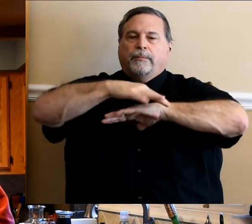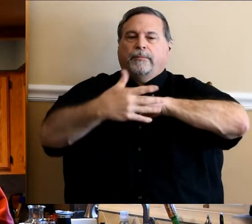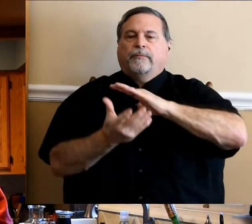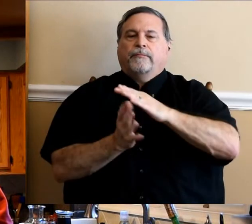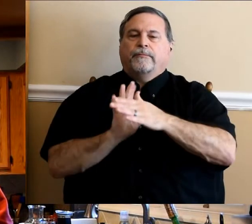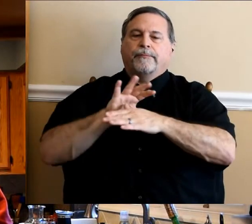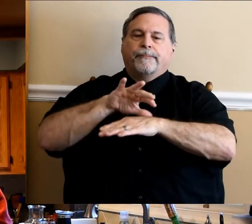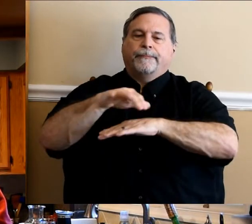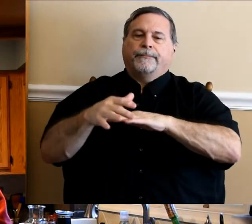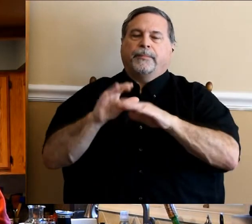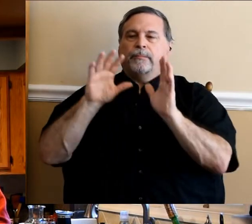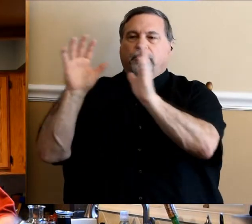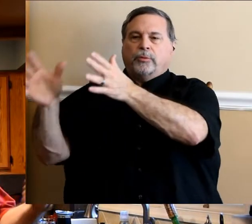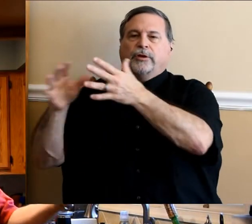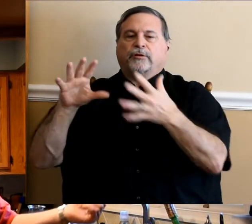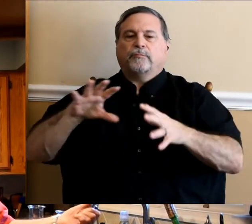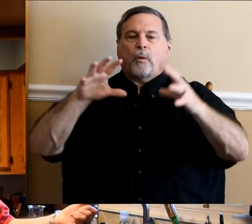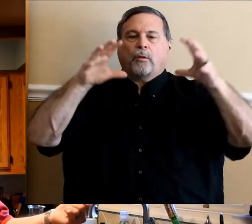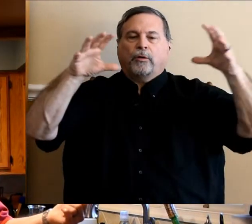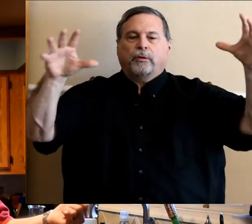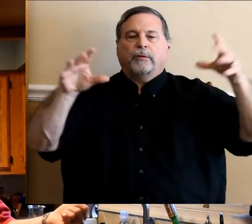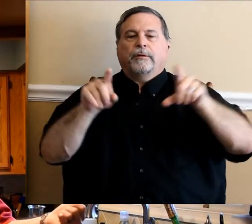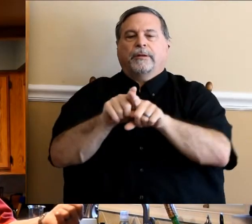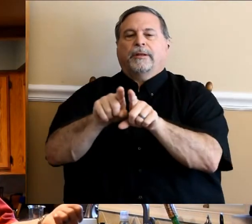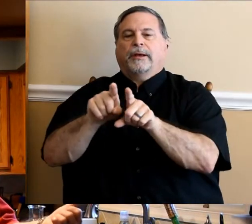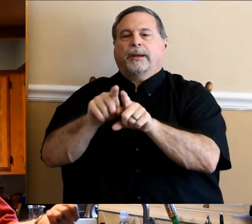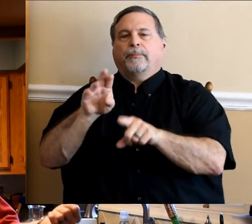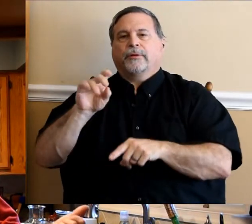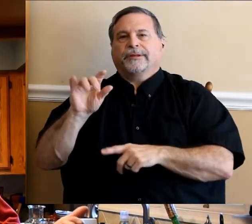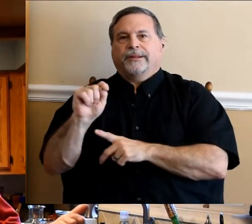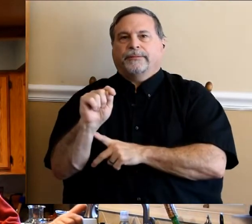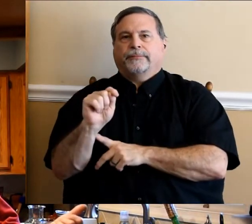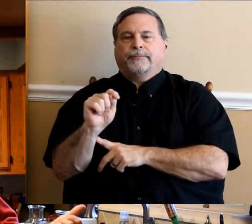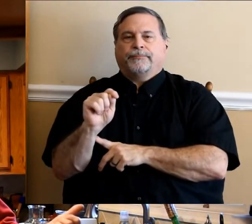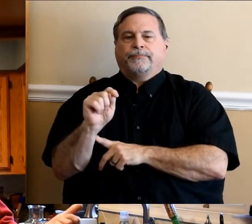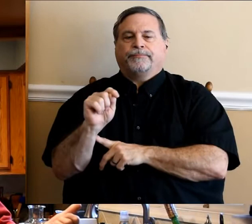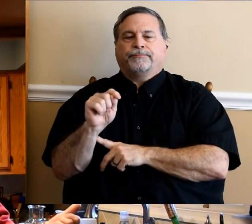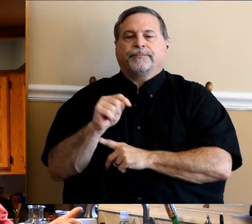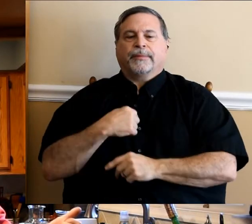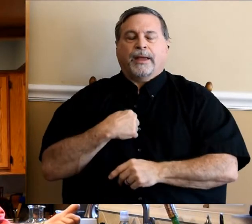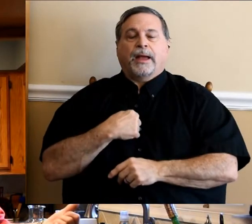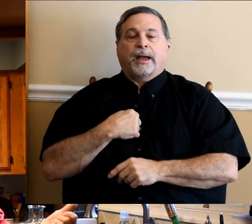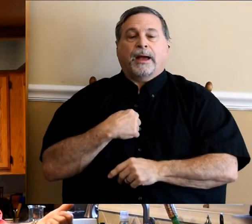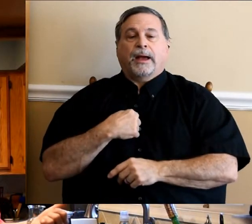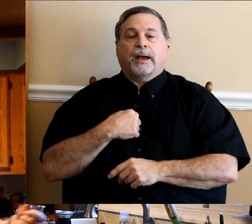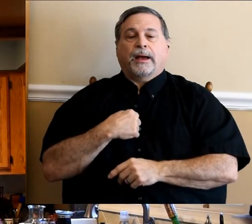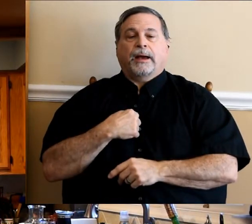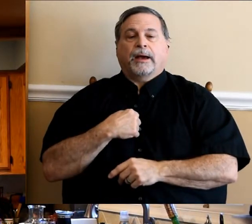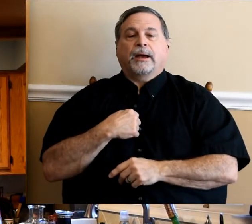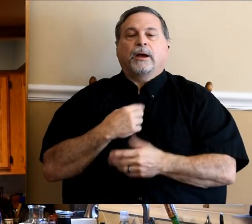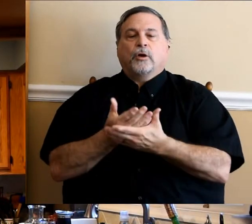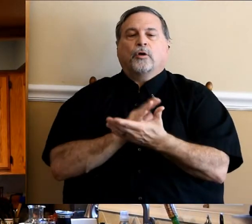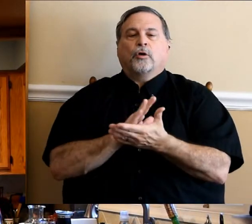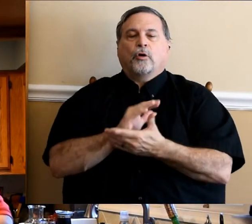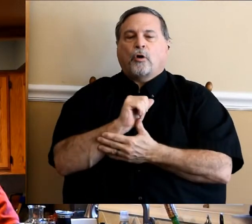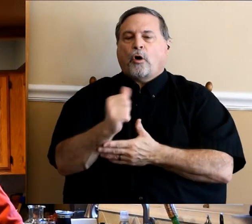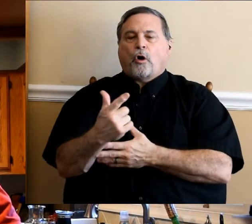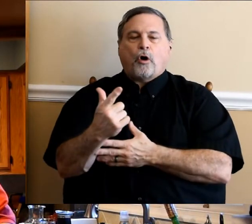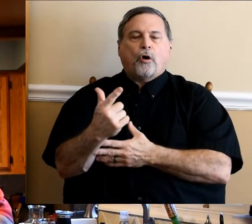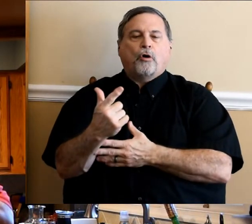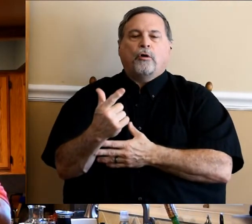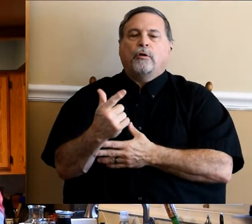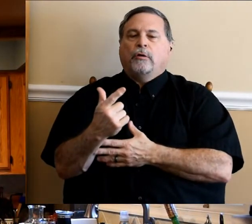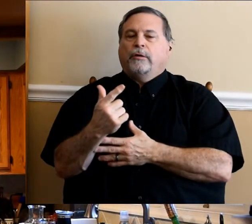over the pastrami, and put it in the smoker just like we would do a brisket. I actually ran all the